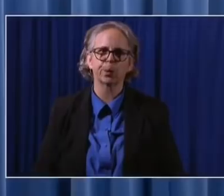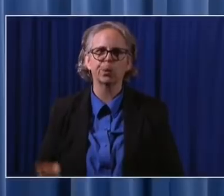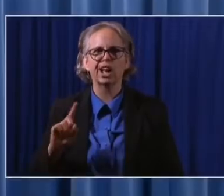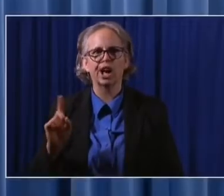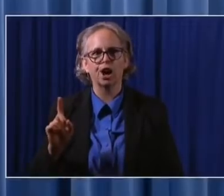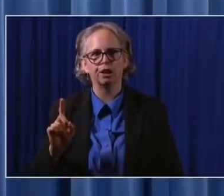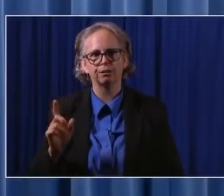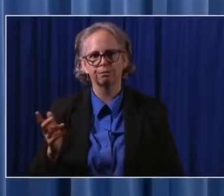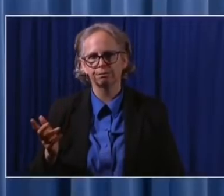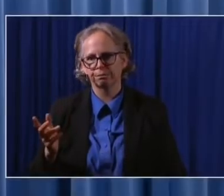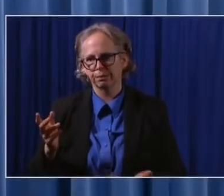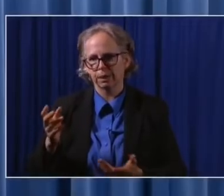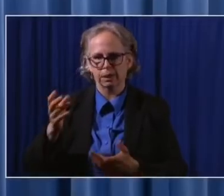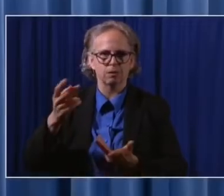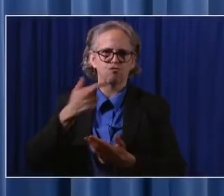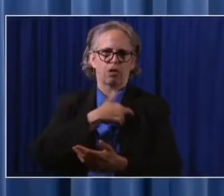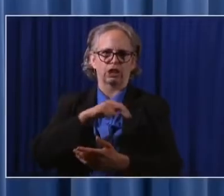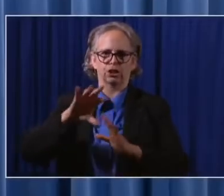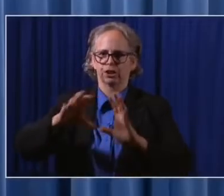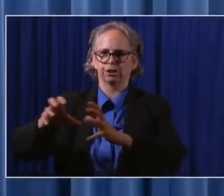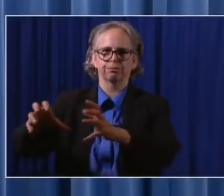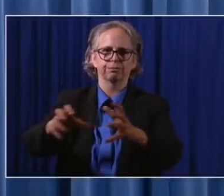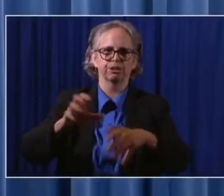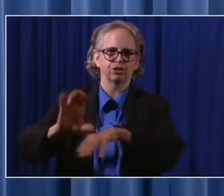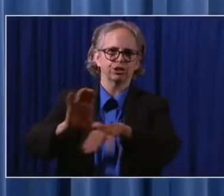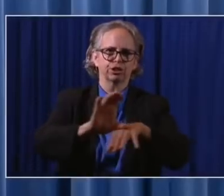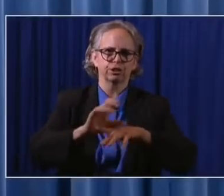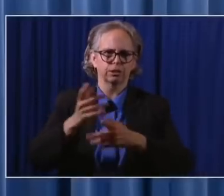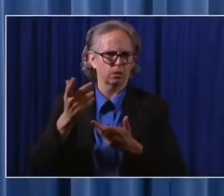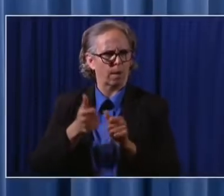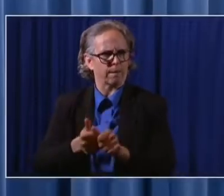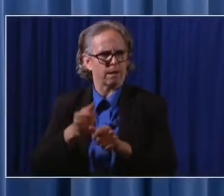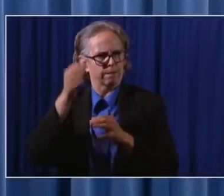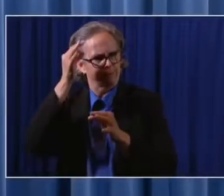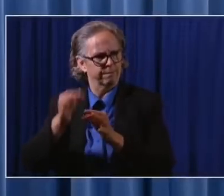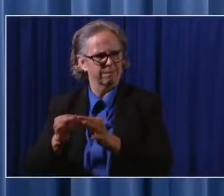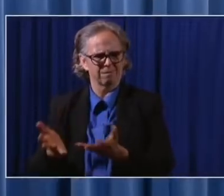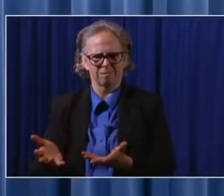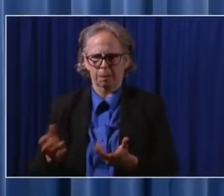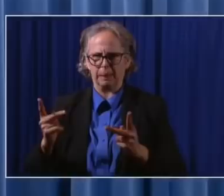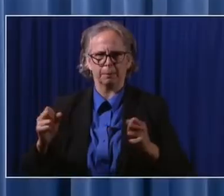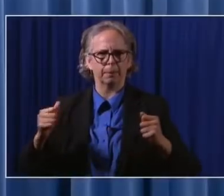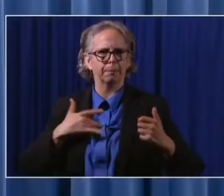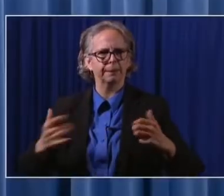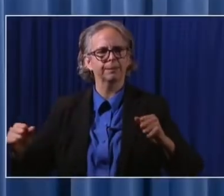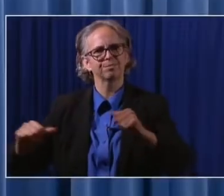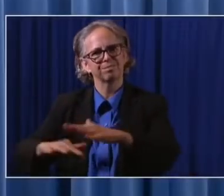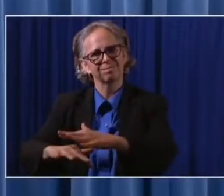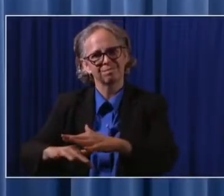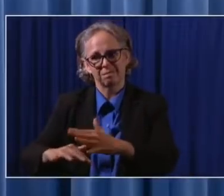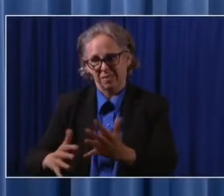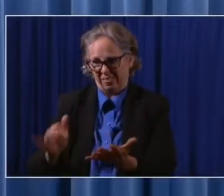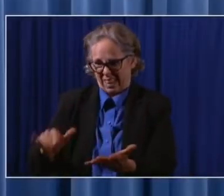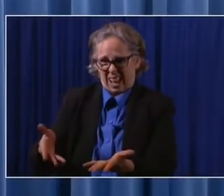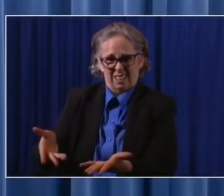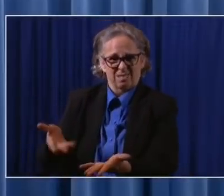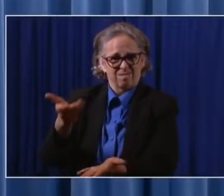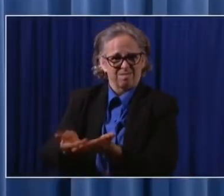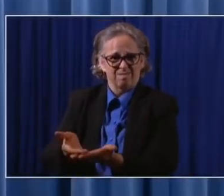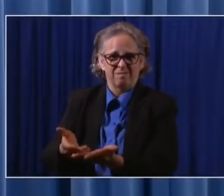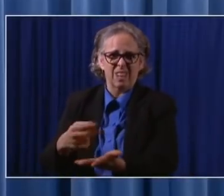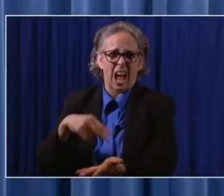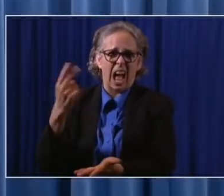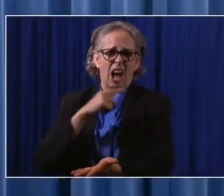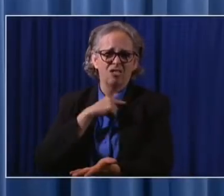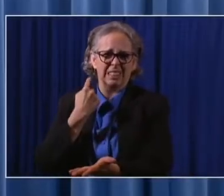together, we see that, and we see in large gatherings. And so when I've talked